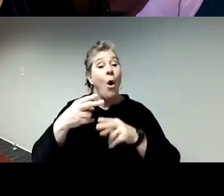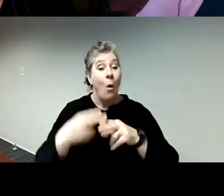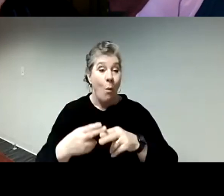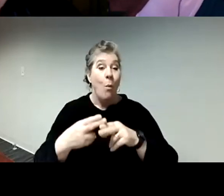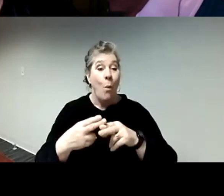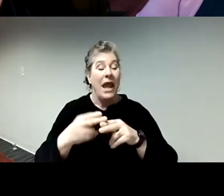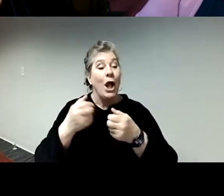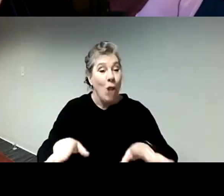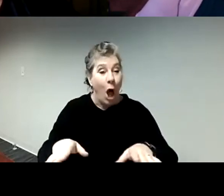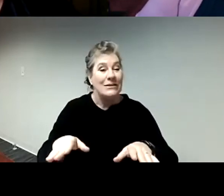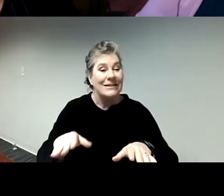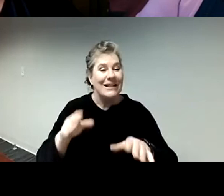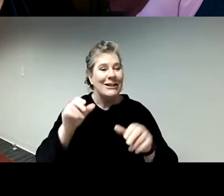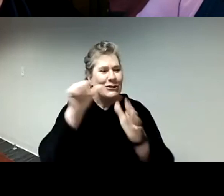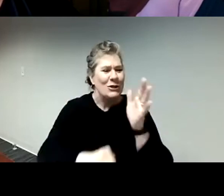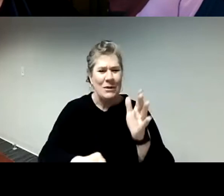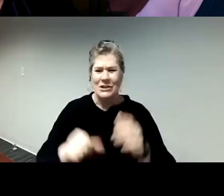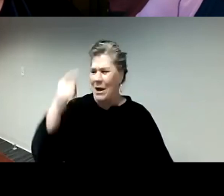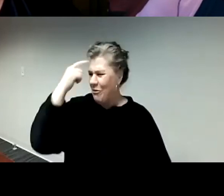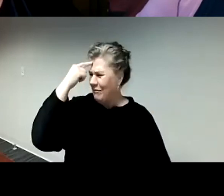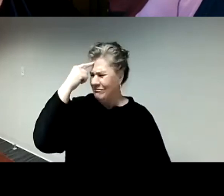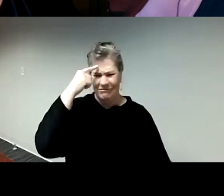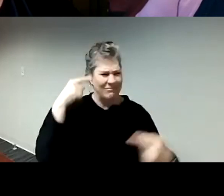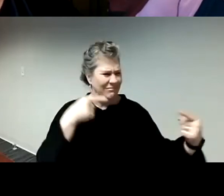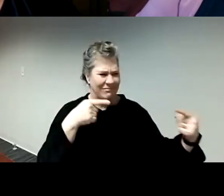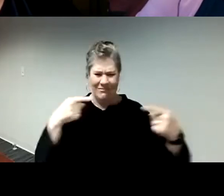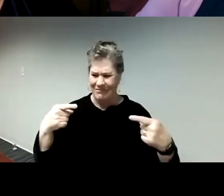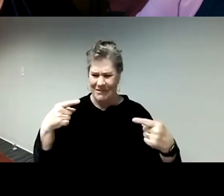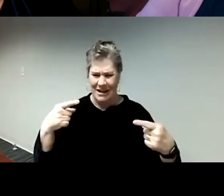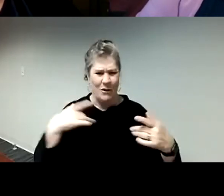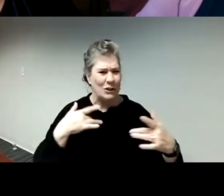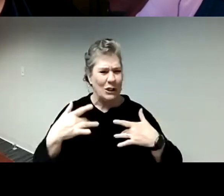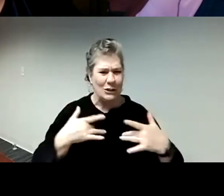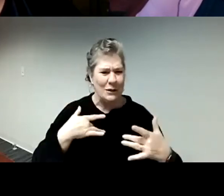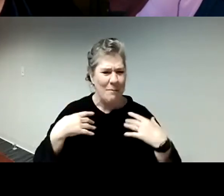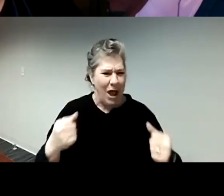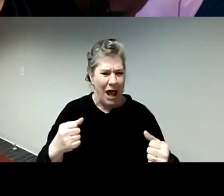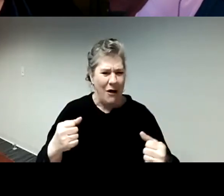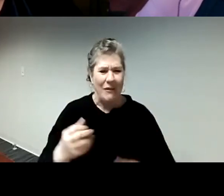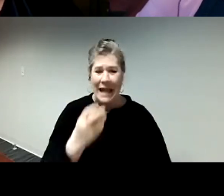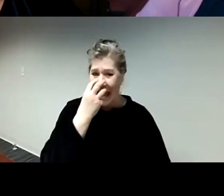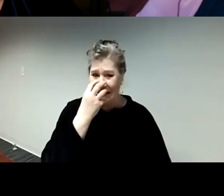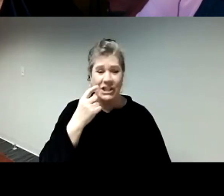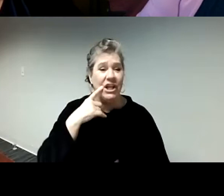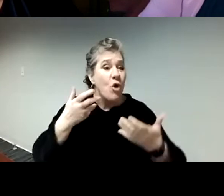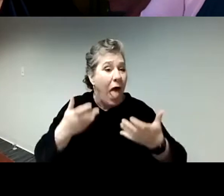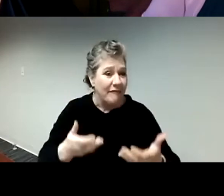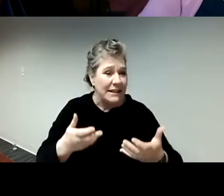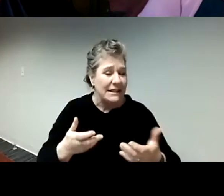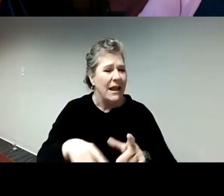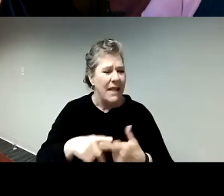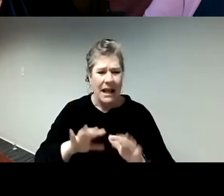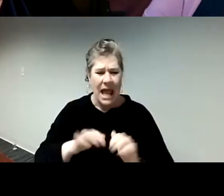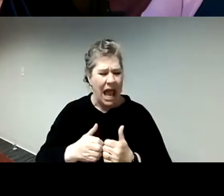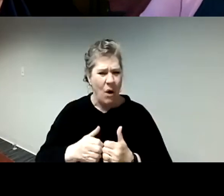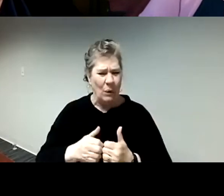And I was thinking, okay, so what is the rationale? If there's a health concern about anesthesia, if you're fat,